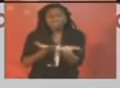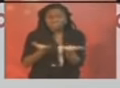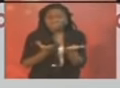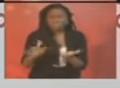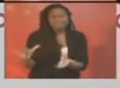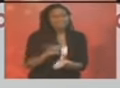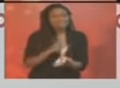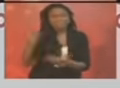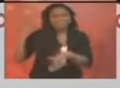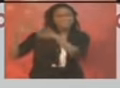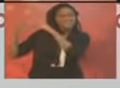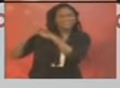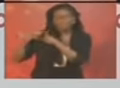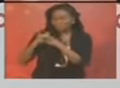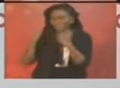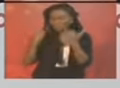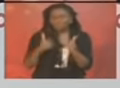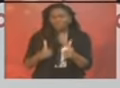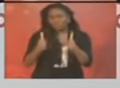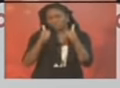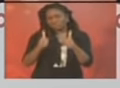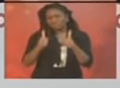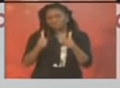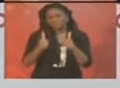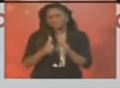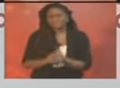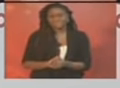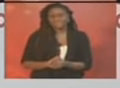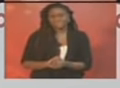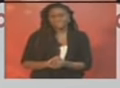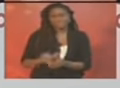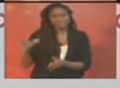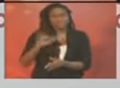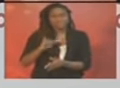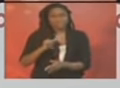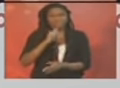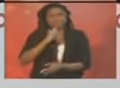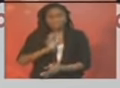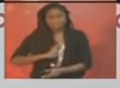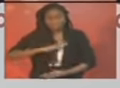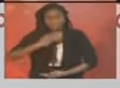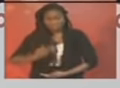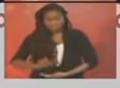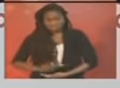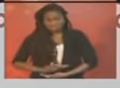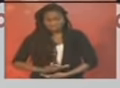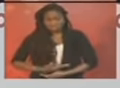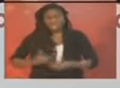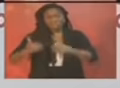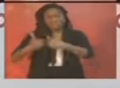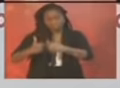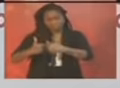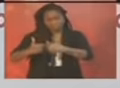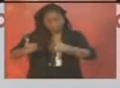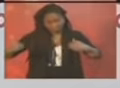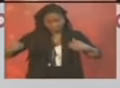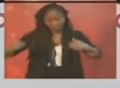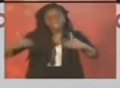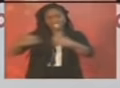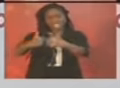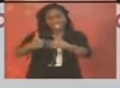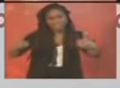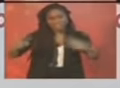have successfully implemented isolation and other workflow changes and other protocols at all our public